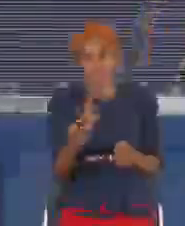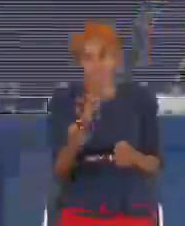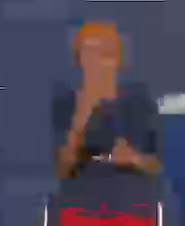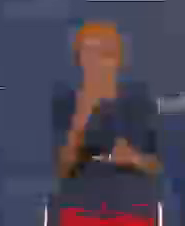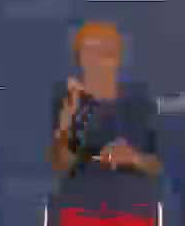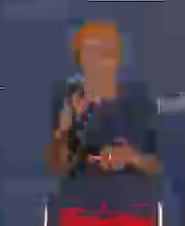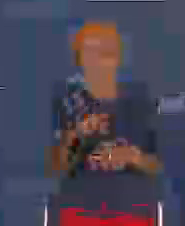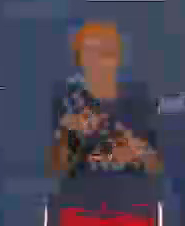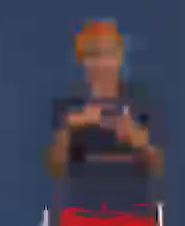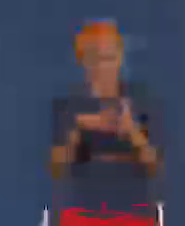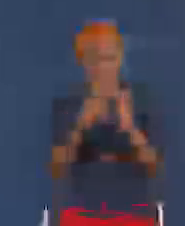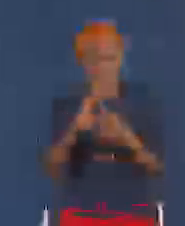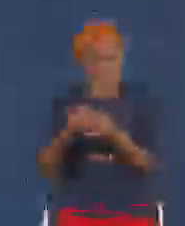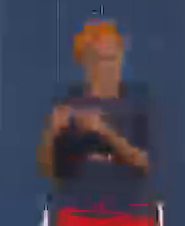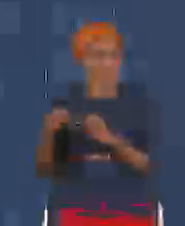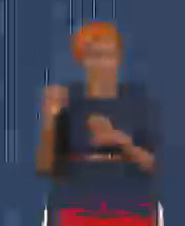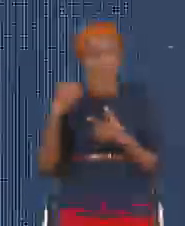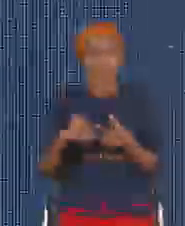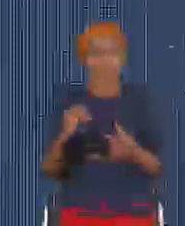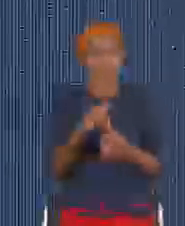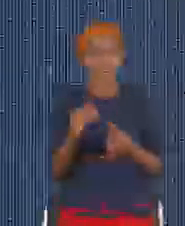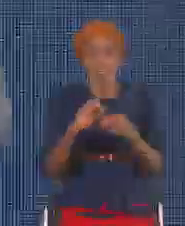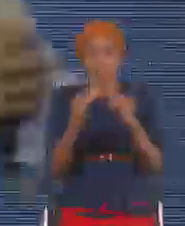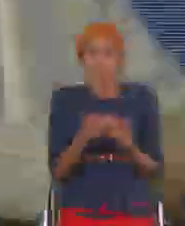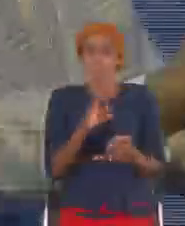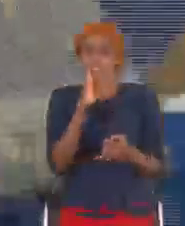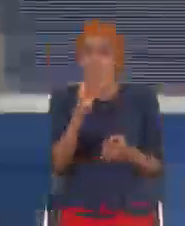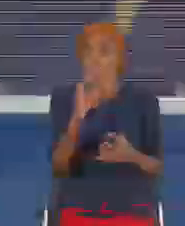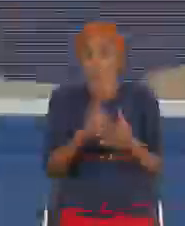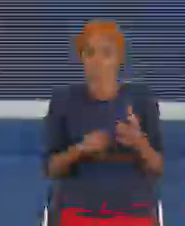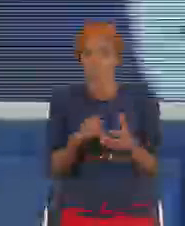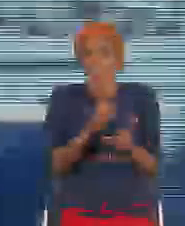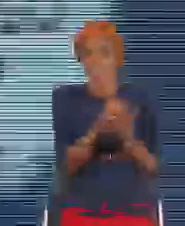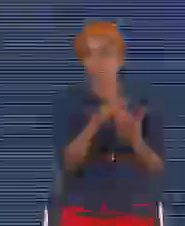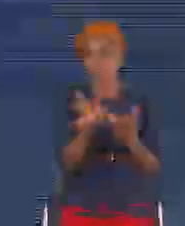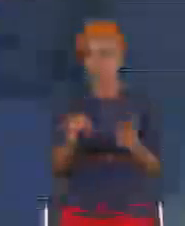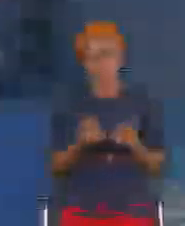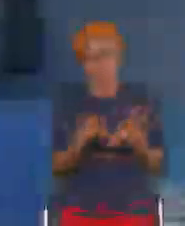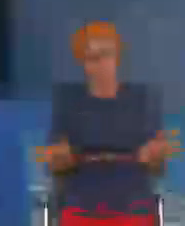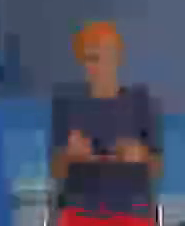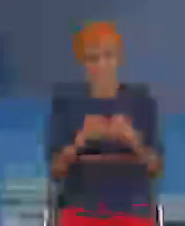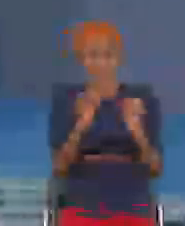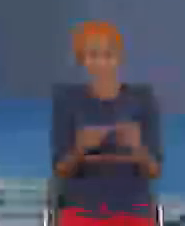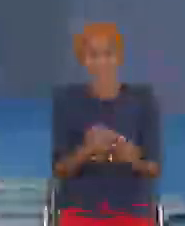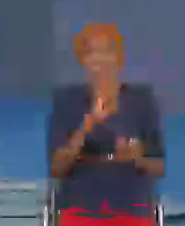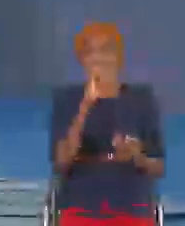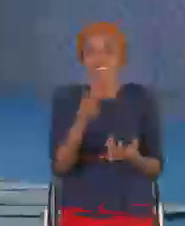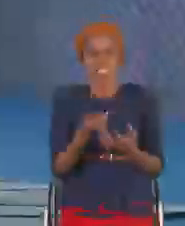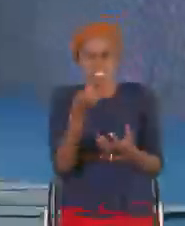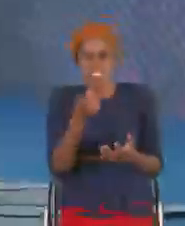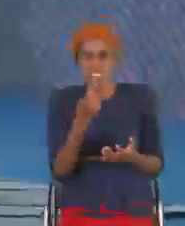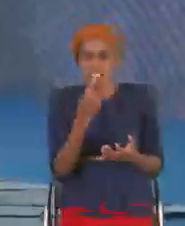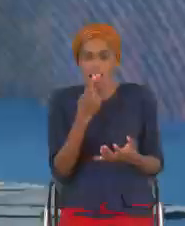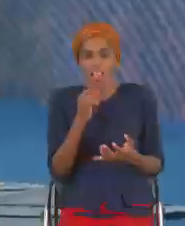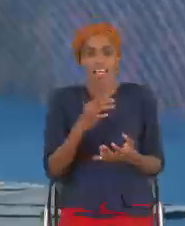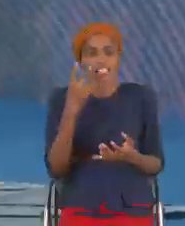that scatters that family is that little tongue. I can show you a professional person that is climbing up